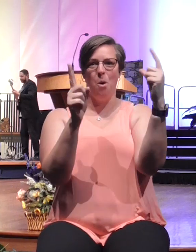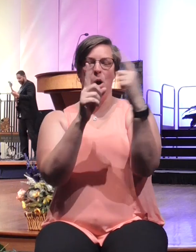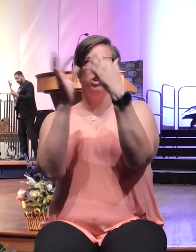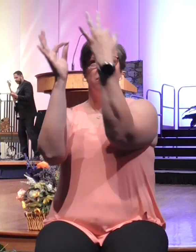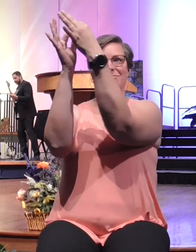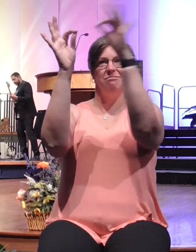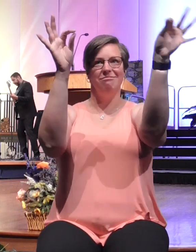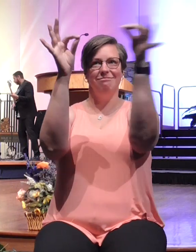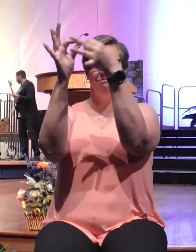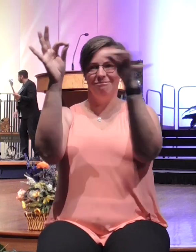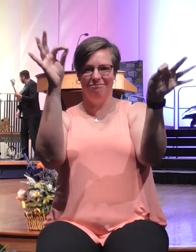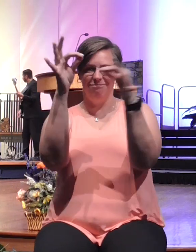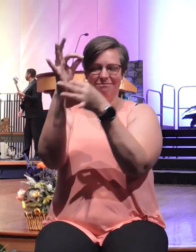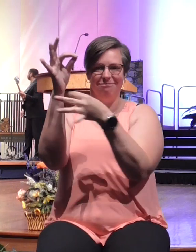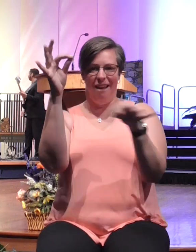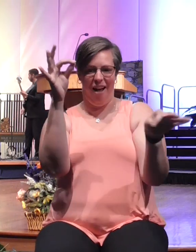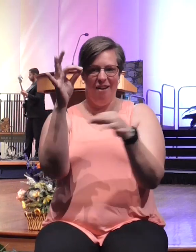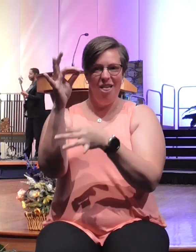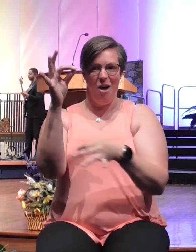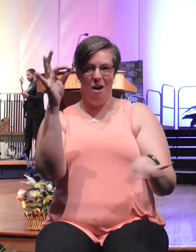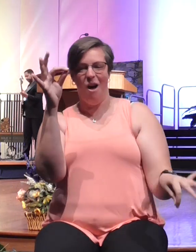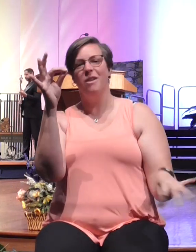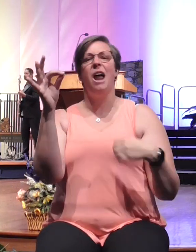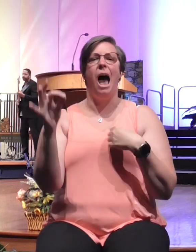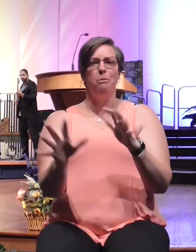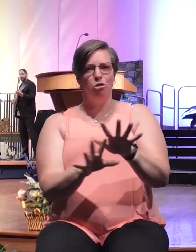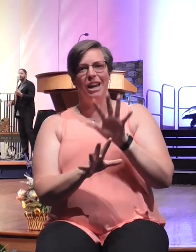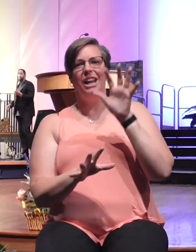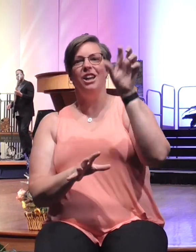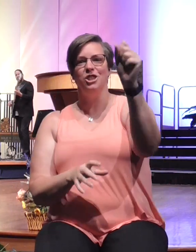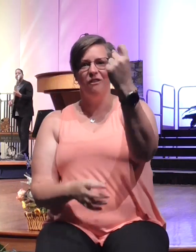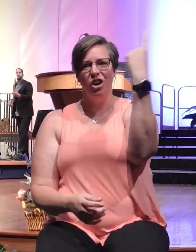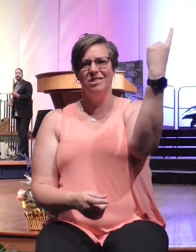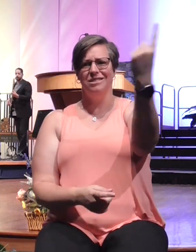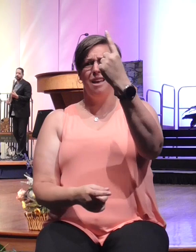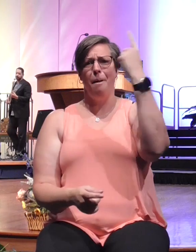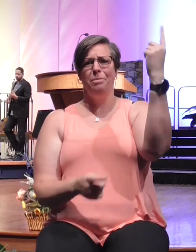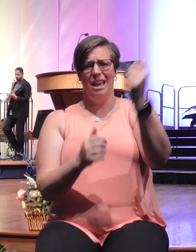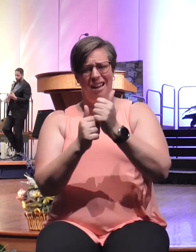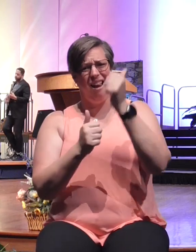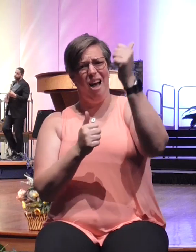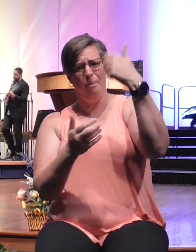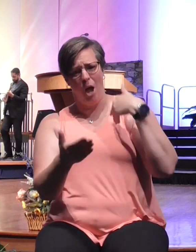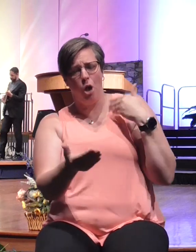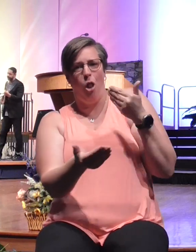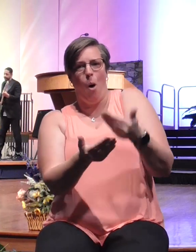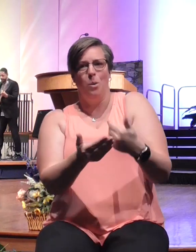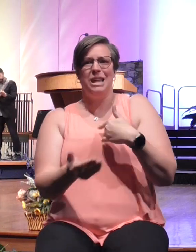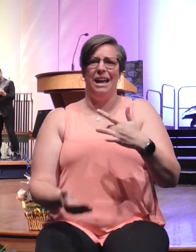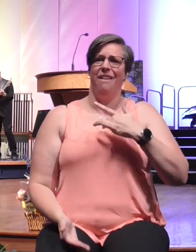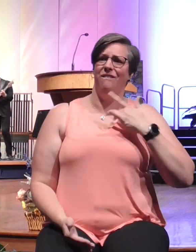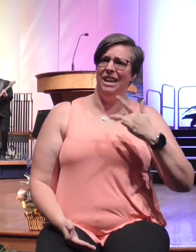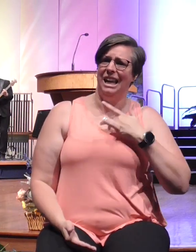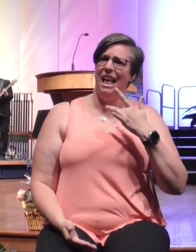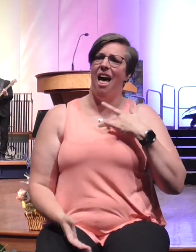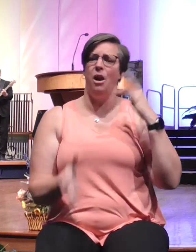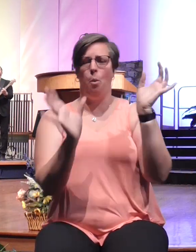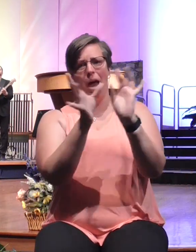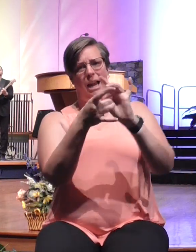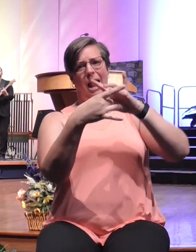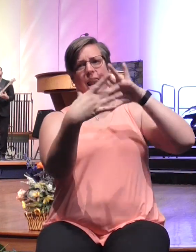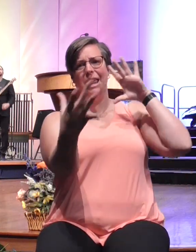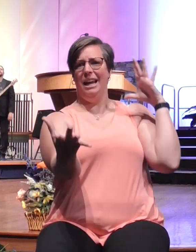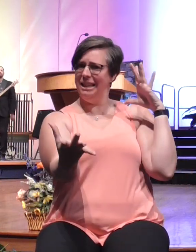you could not find. Reaching for something in the distance, so close you can almost taste it. Release